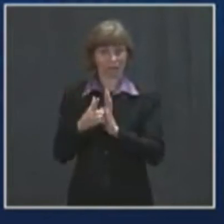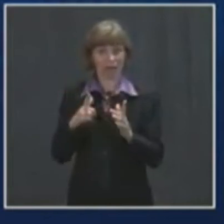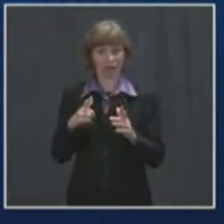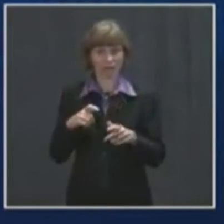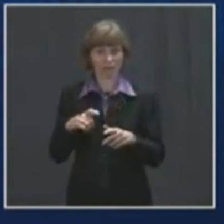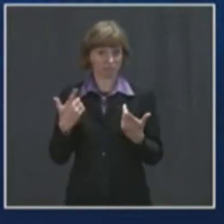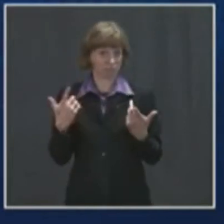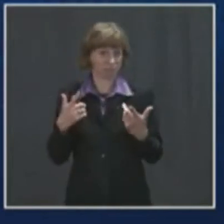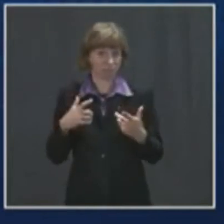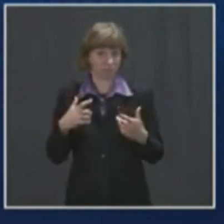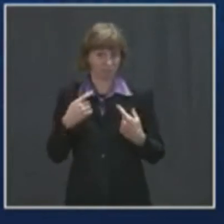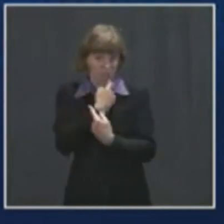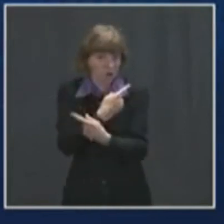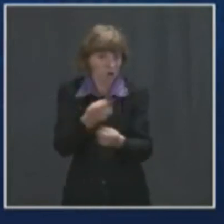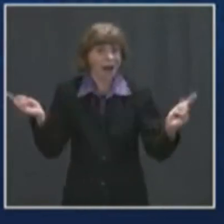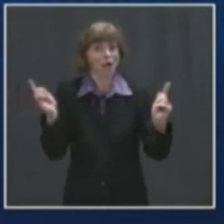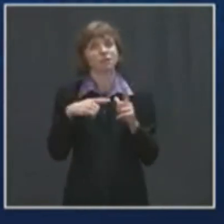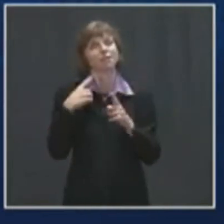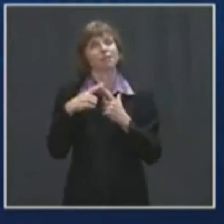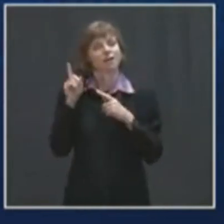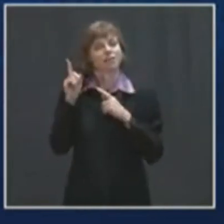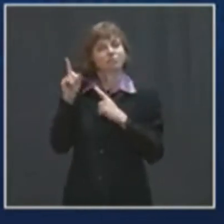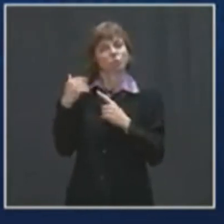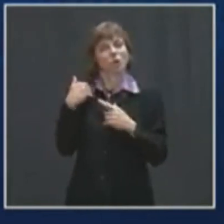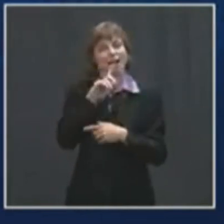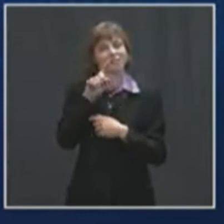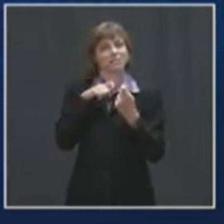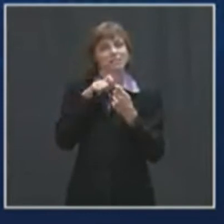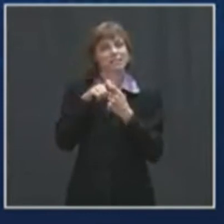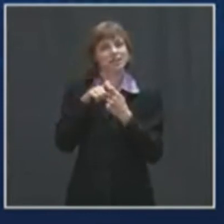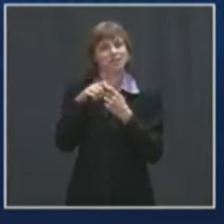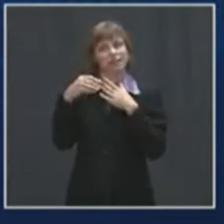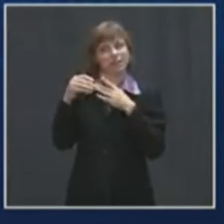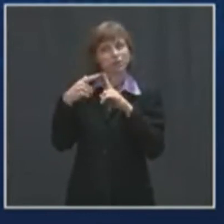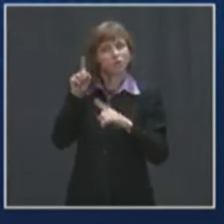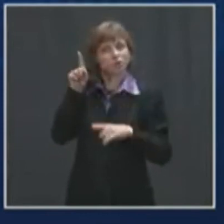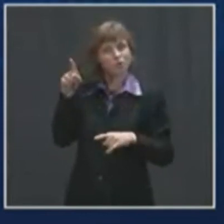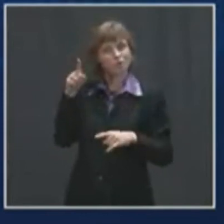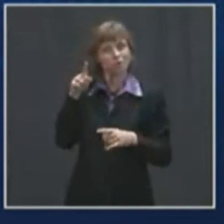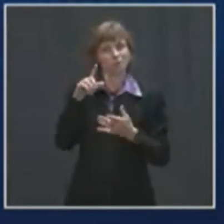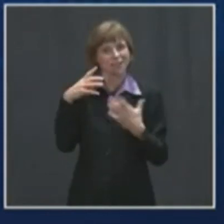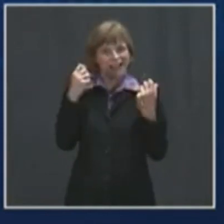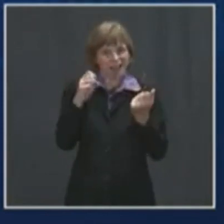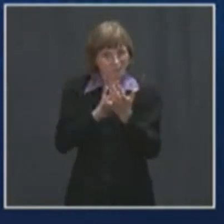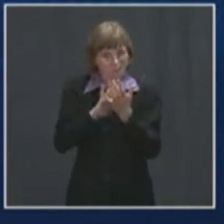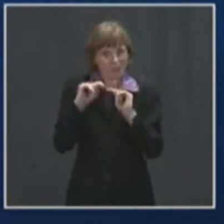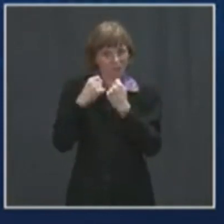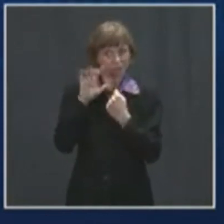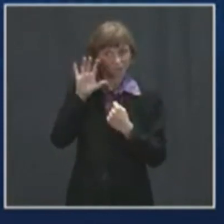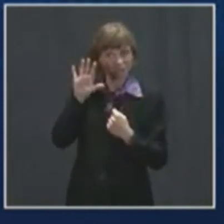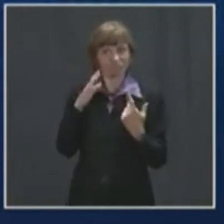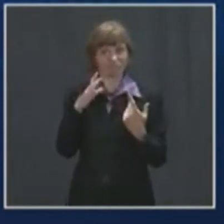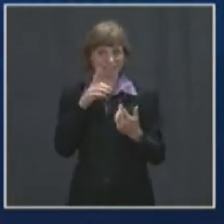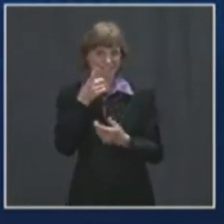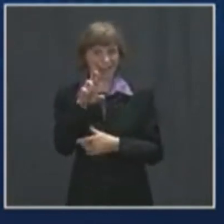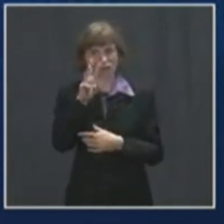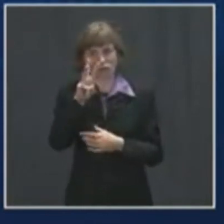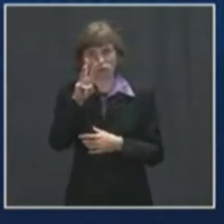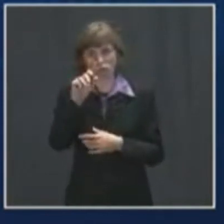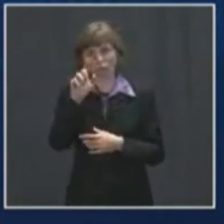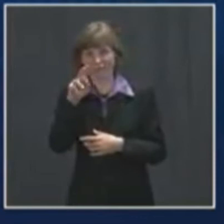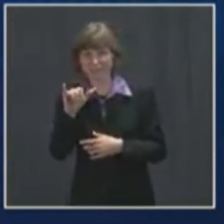than that, specific guidance from our health and medical team, the expertise of Dr. Walensky and her team on exactly what mitigation steps